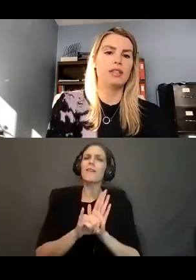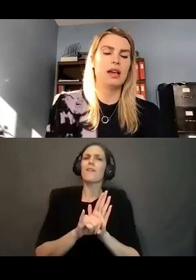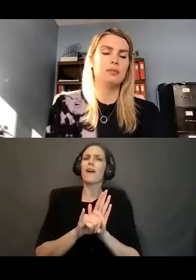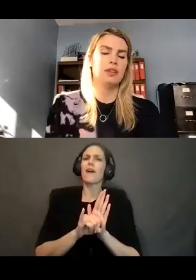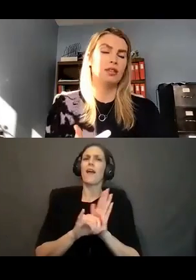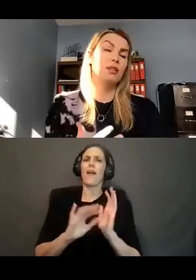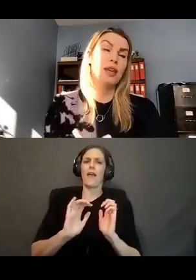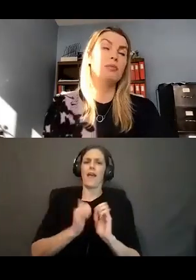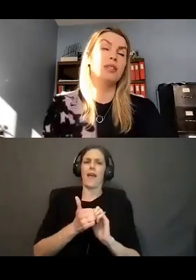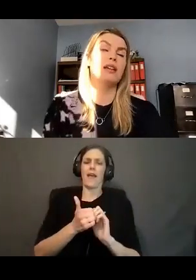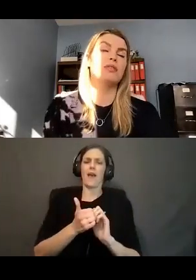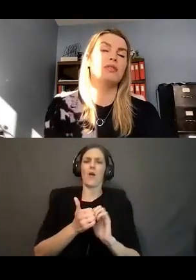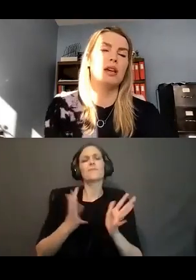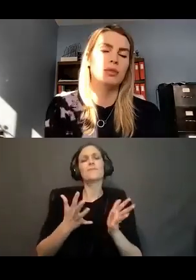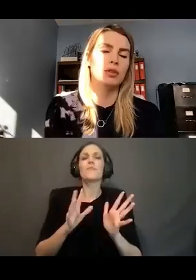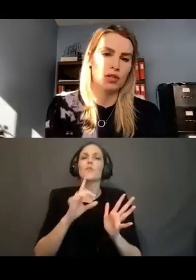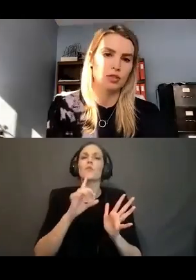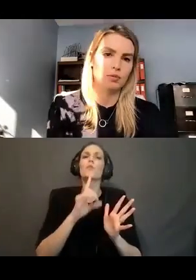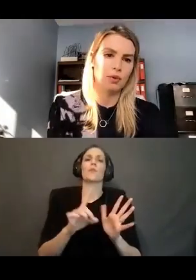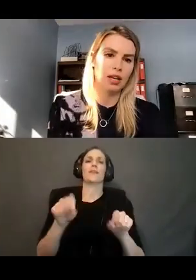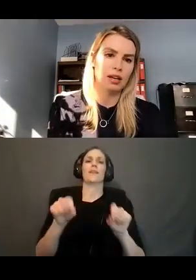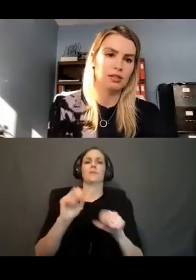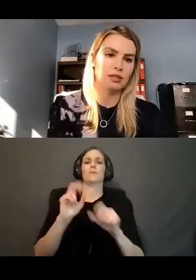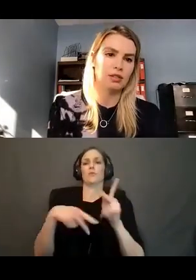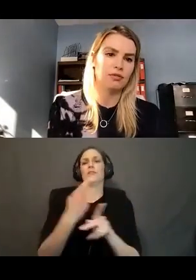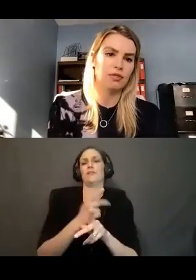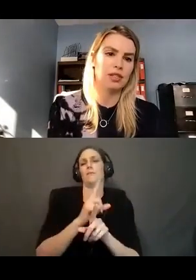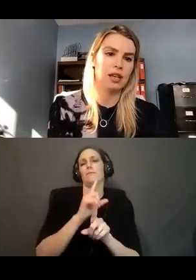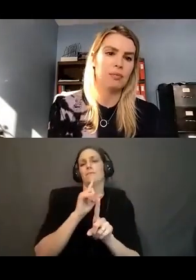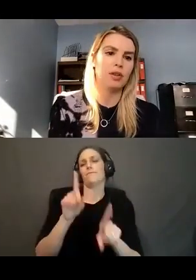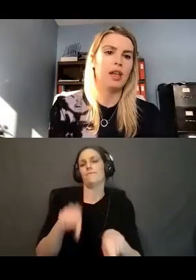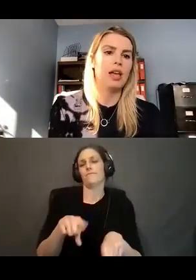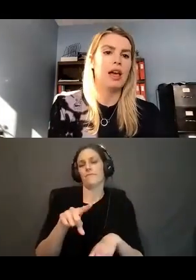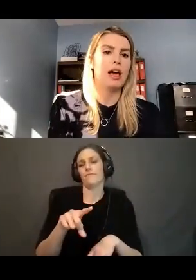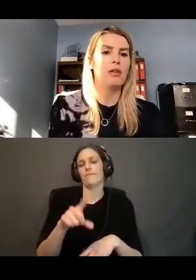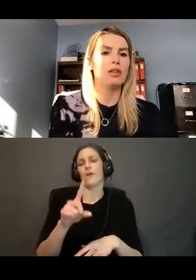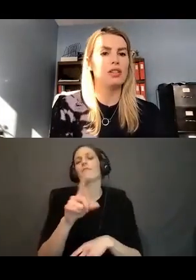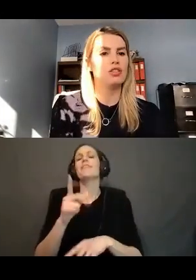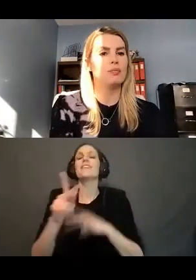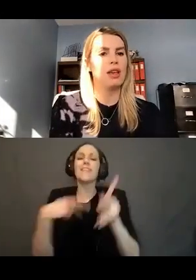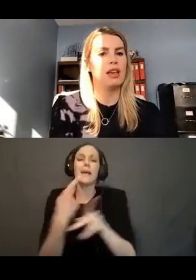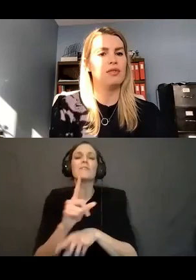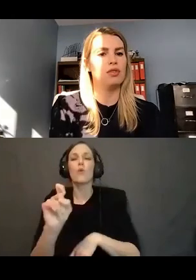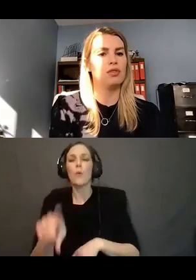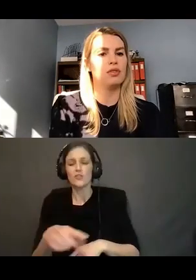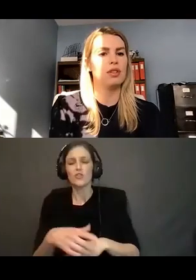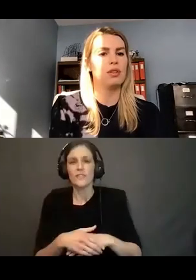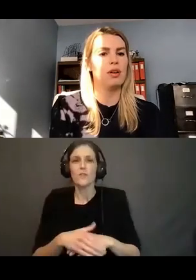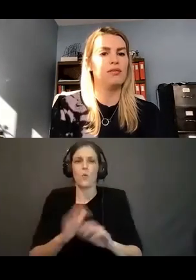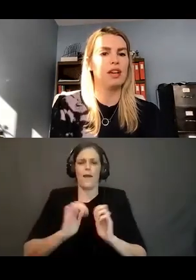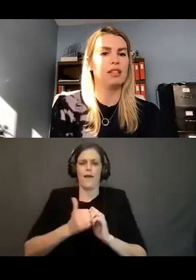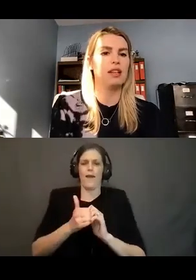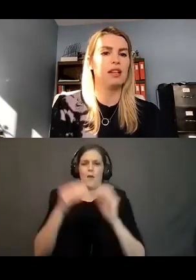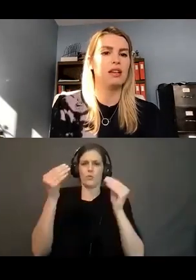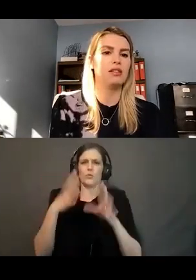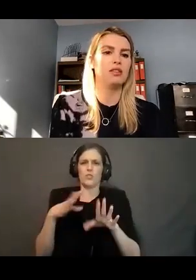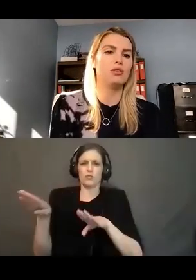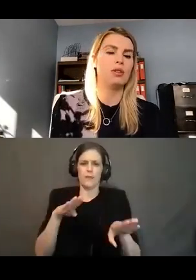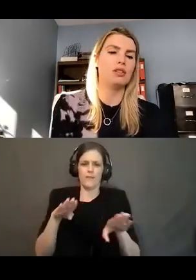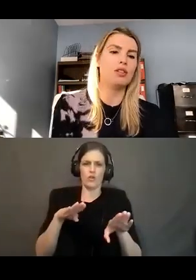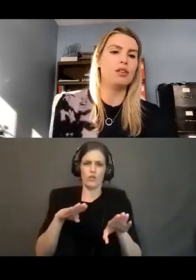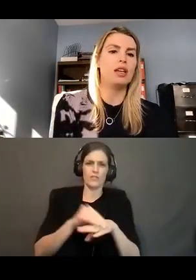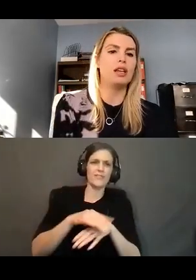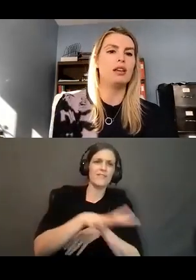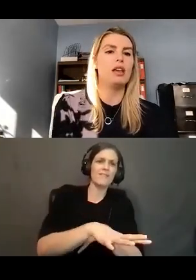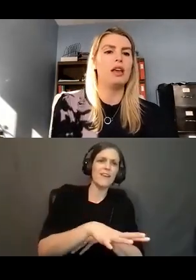the types, to be able to answer the types of questions we want to answer. So for example, how are teachers' behaviors affecting